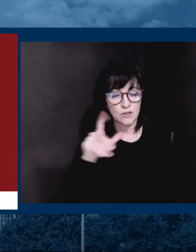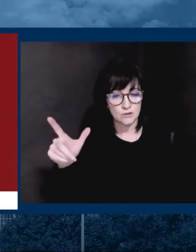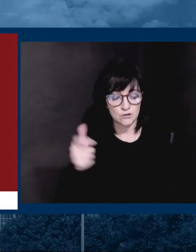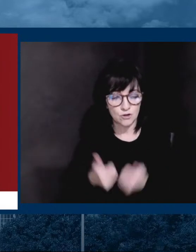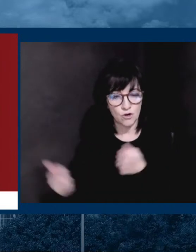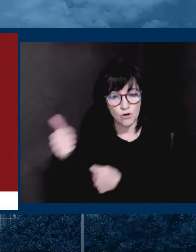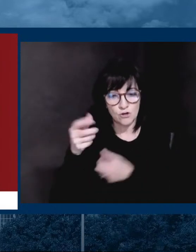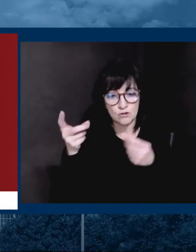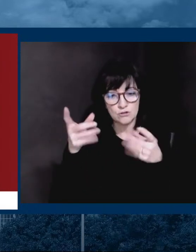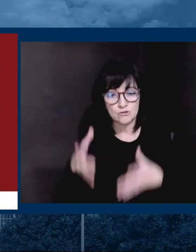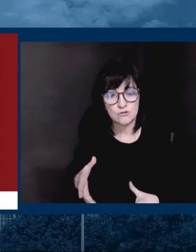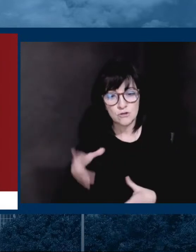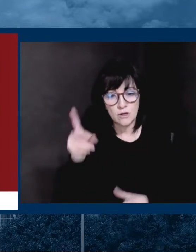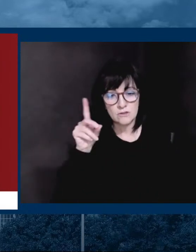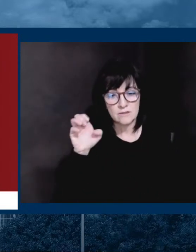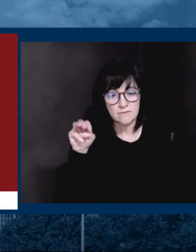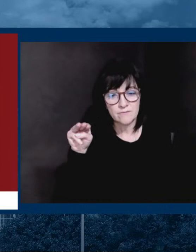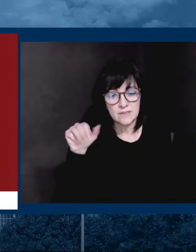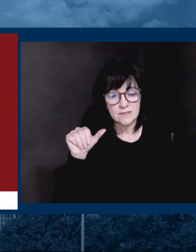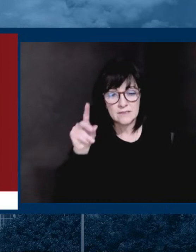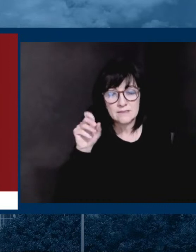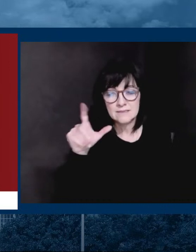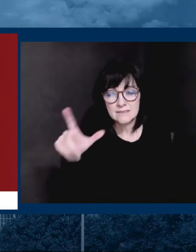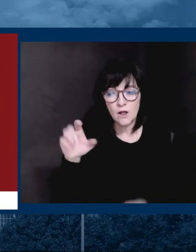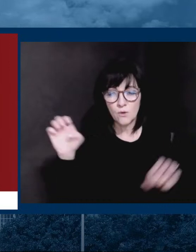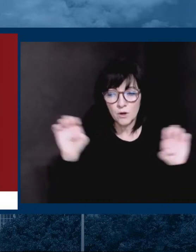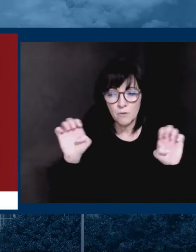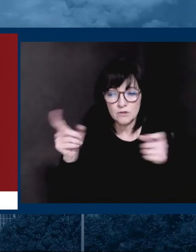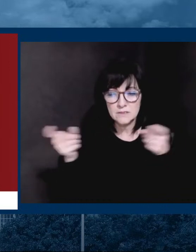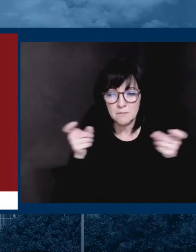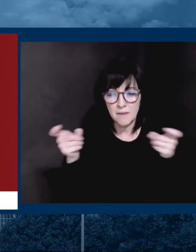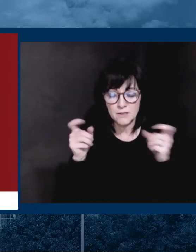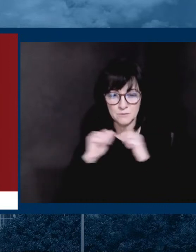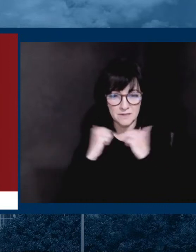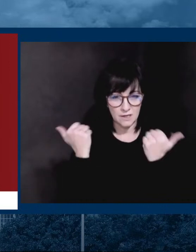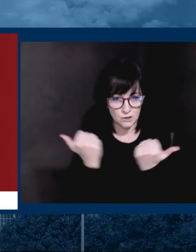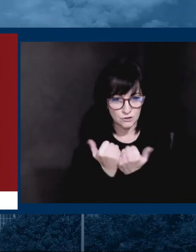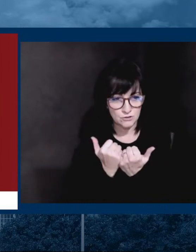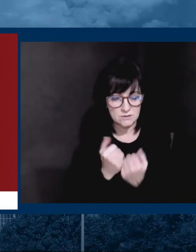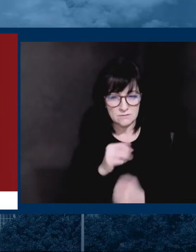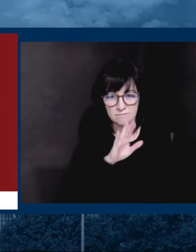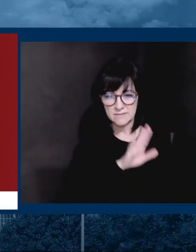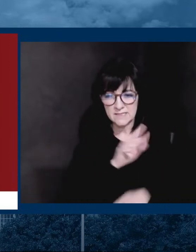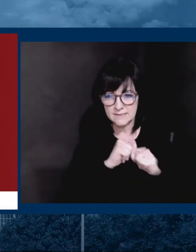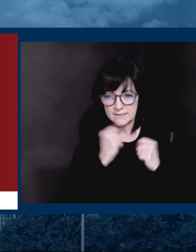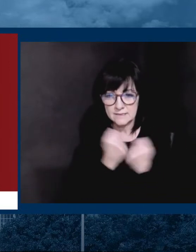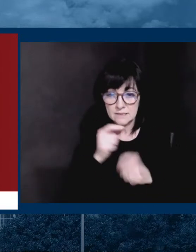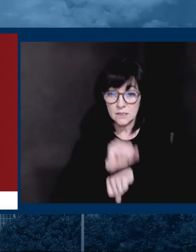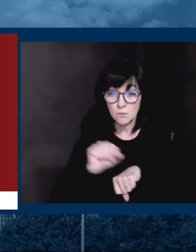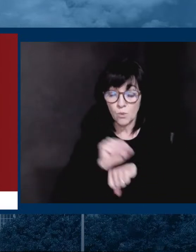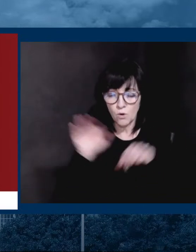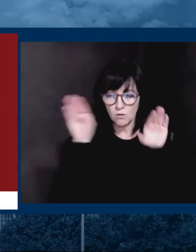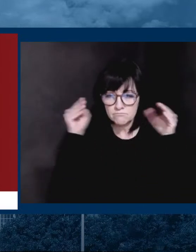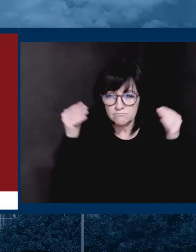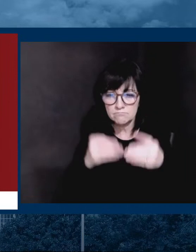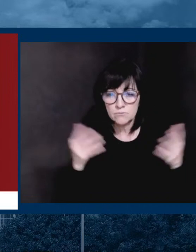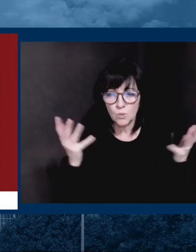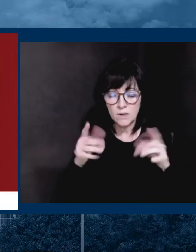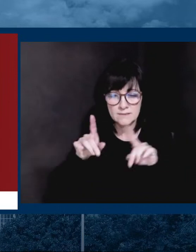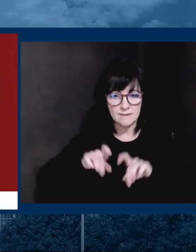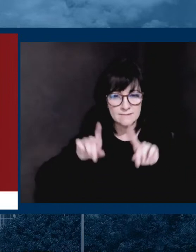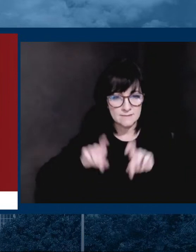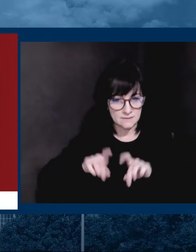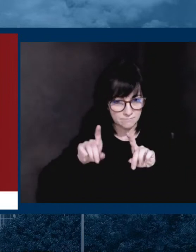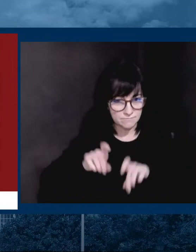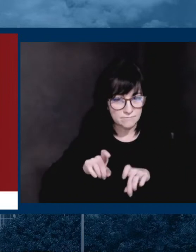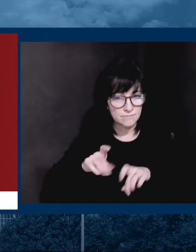He and his team are just doing an extraordinary job with testing. You'll remember that our goal for monthly